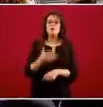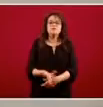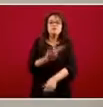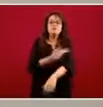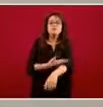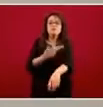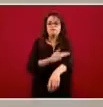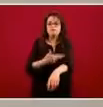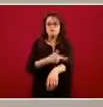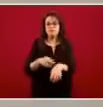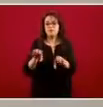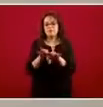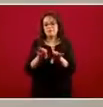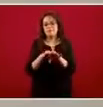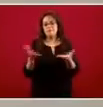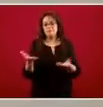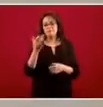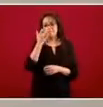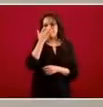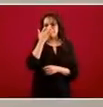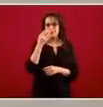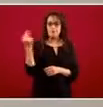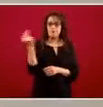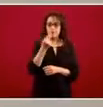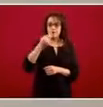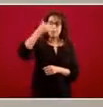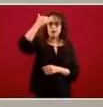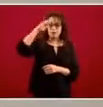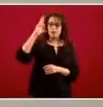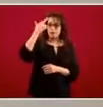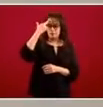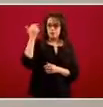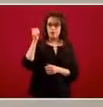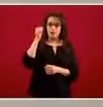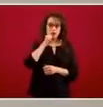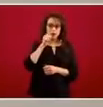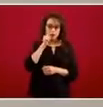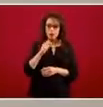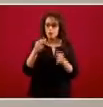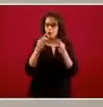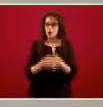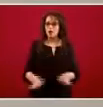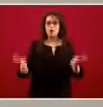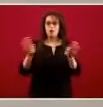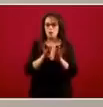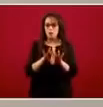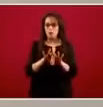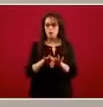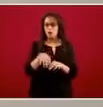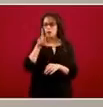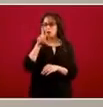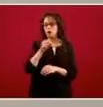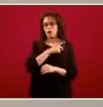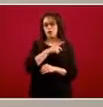these 5 clinical trials are currently about to be approved. We are finishing the last steps of